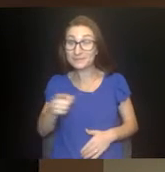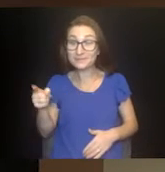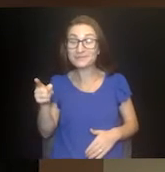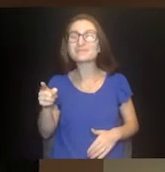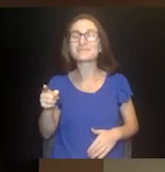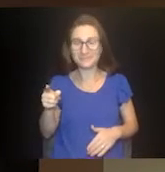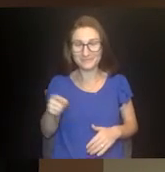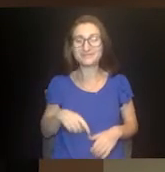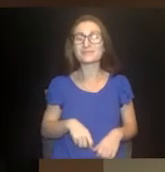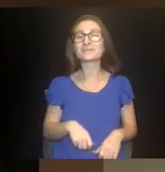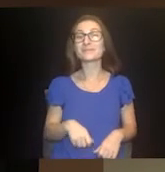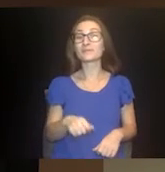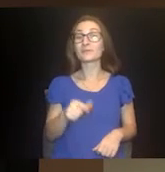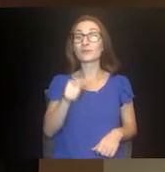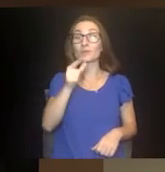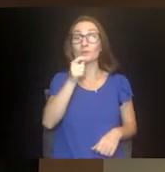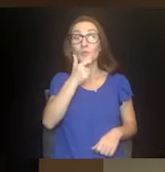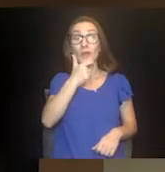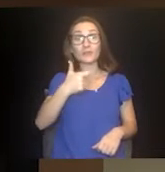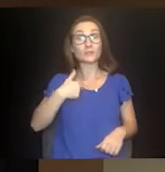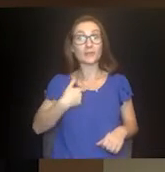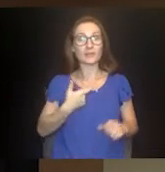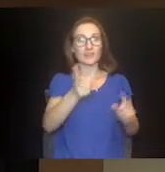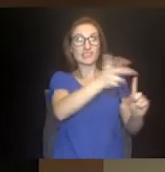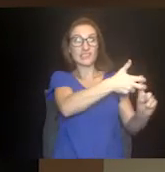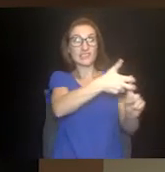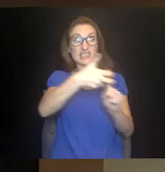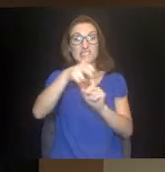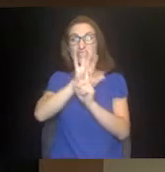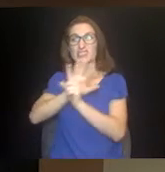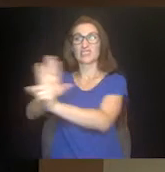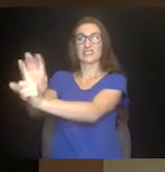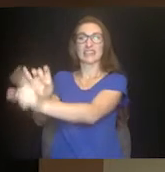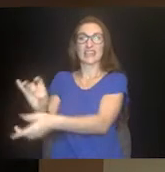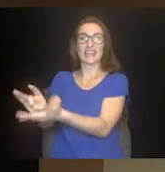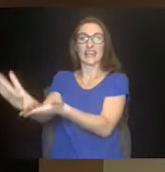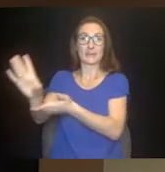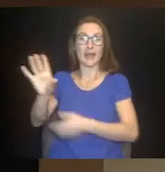yesterday. Yeah. Yeah, who watched me escort those guys out?